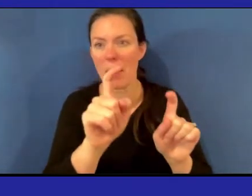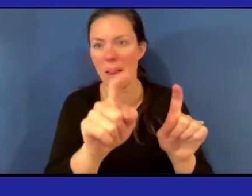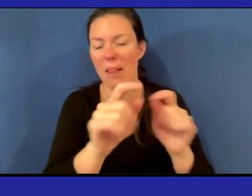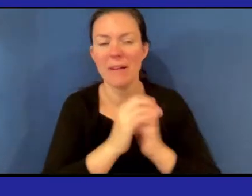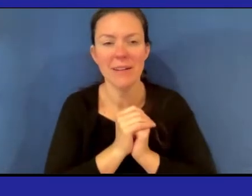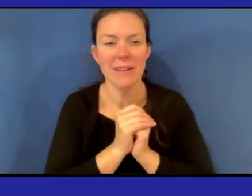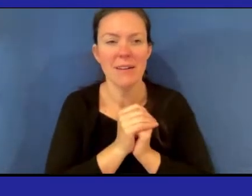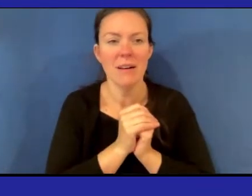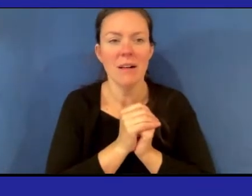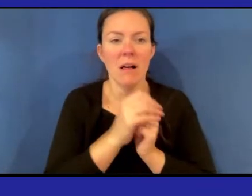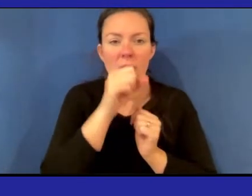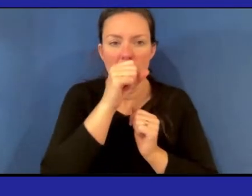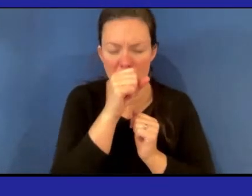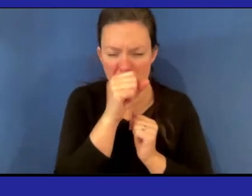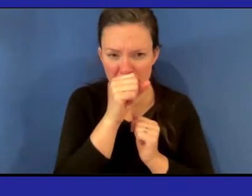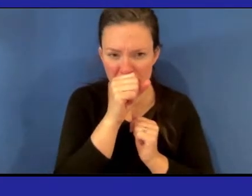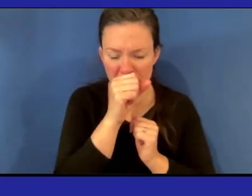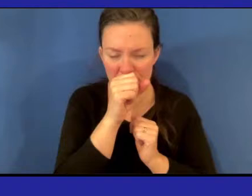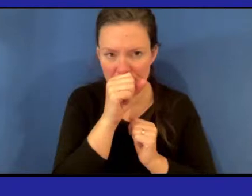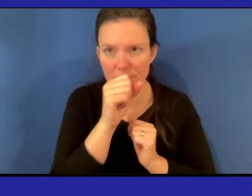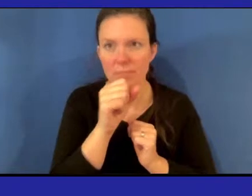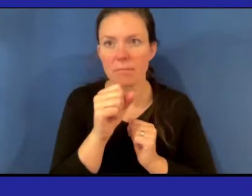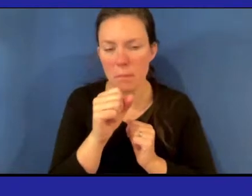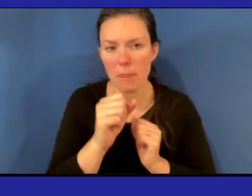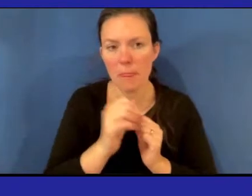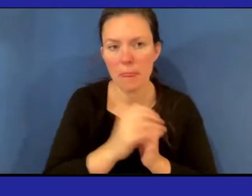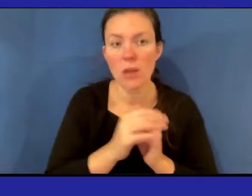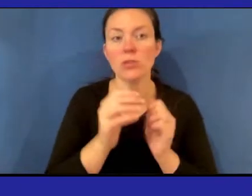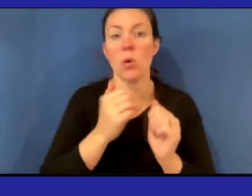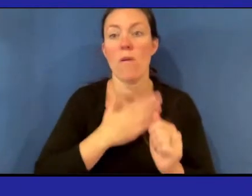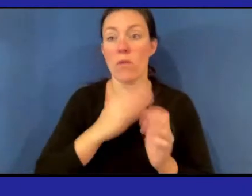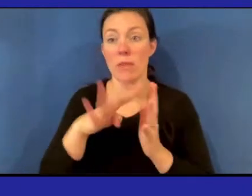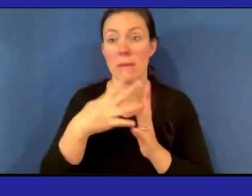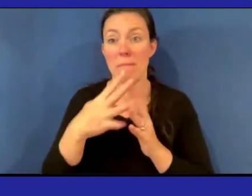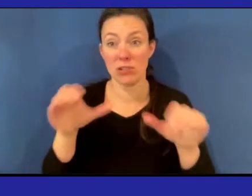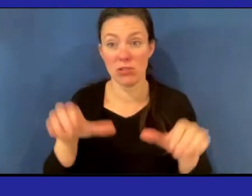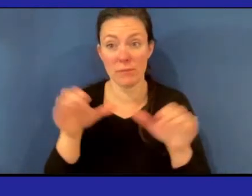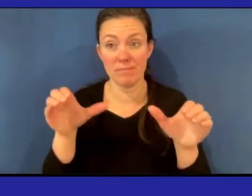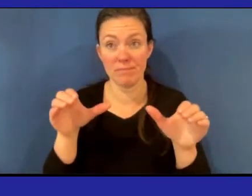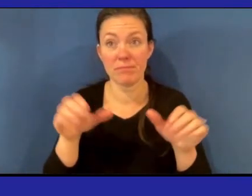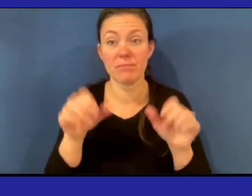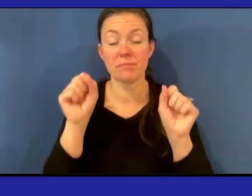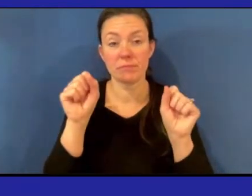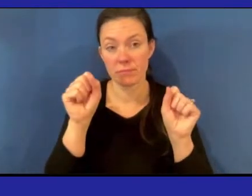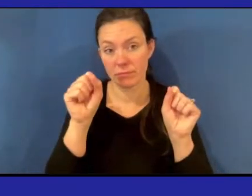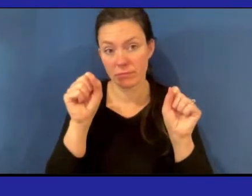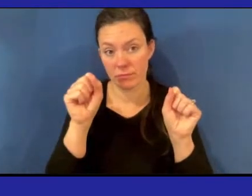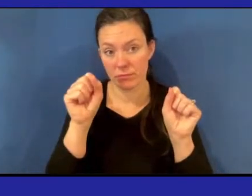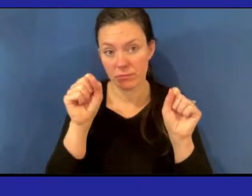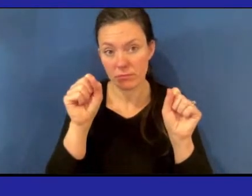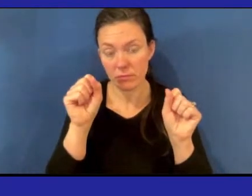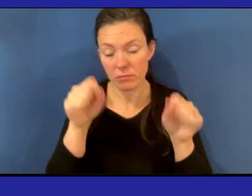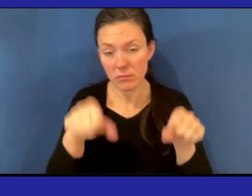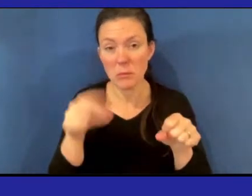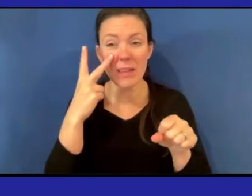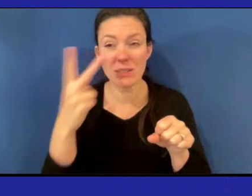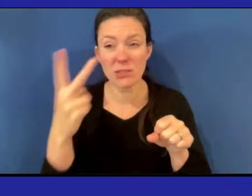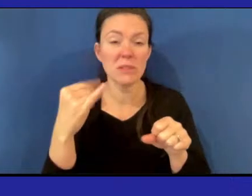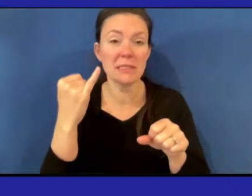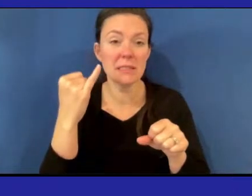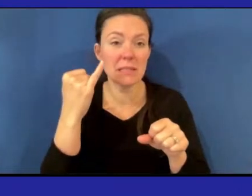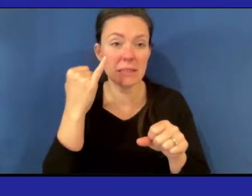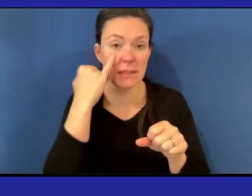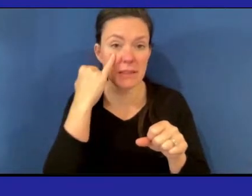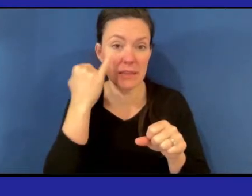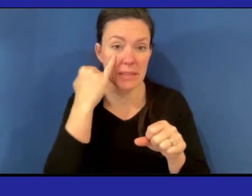And I've asked you about this before, I think, with the MyChart activation. Are you able to look to see if the activation